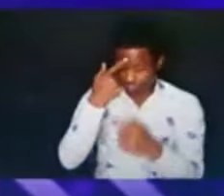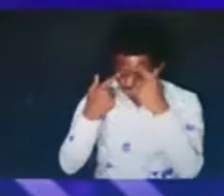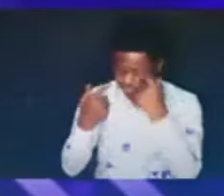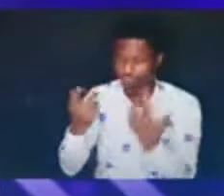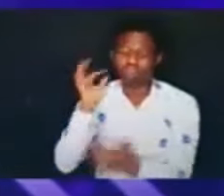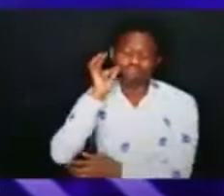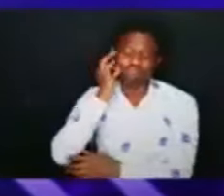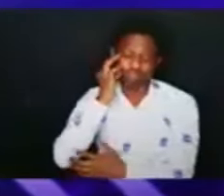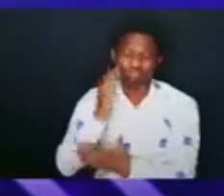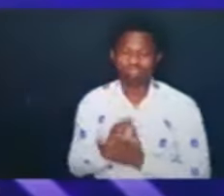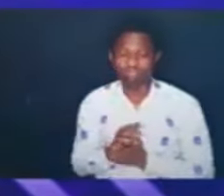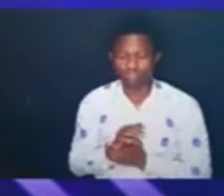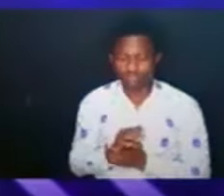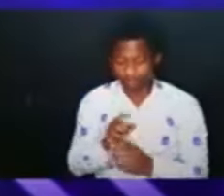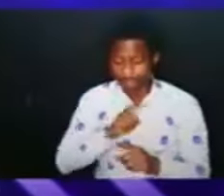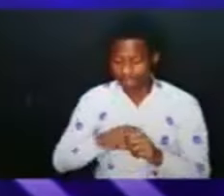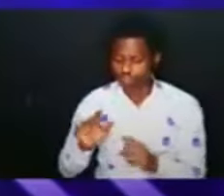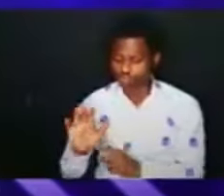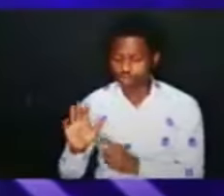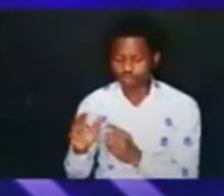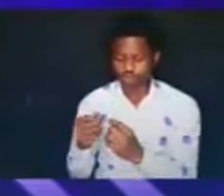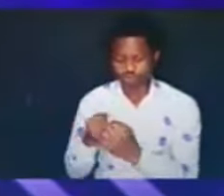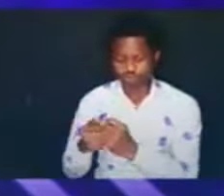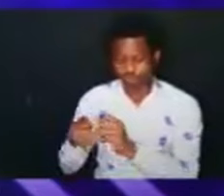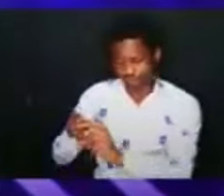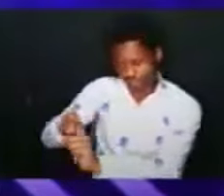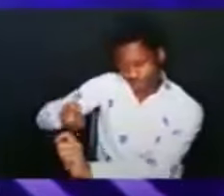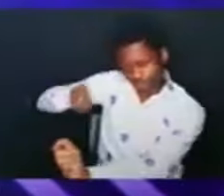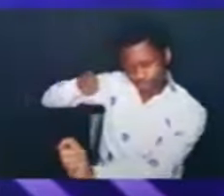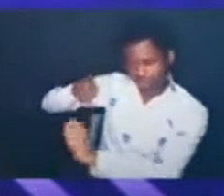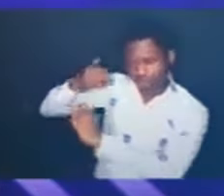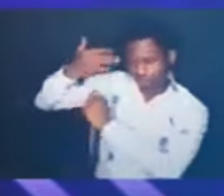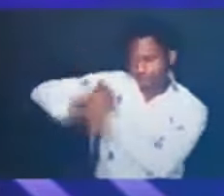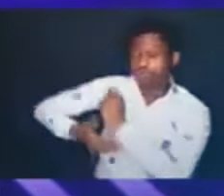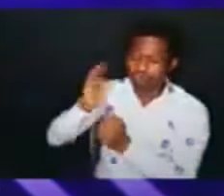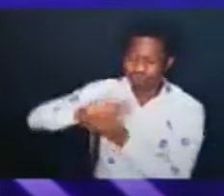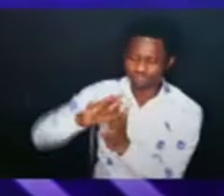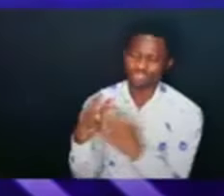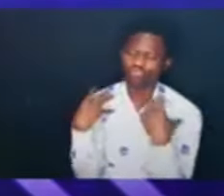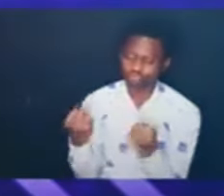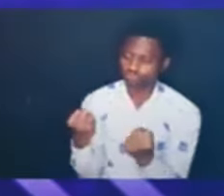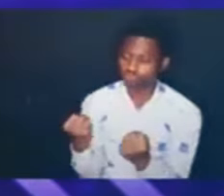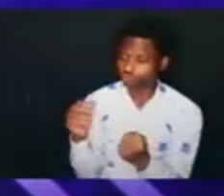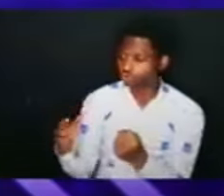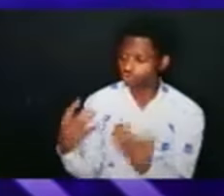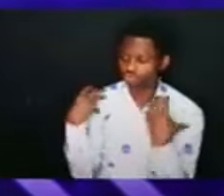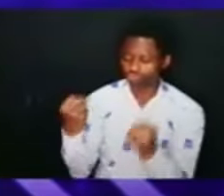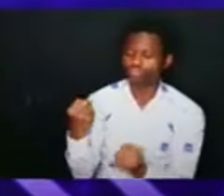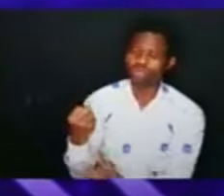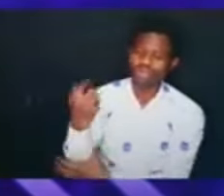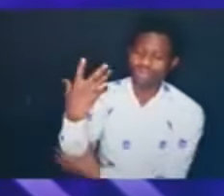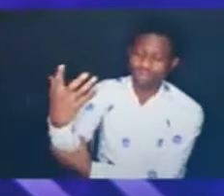But his bow remained steady. His strong arms stayed limber because of the